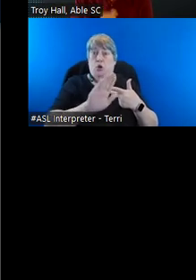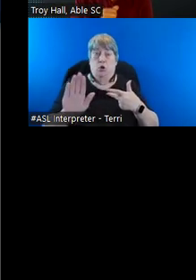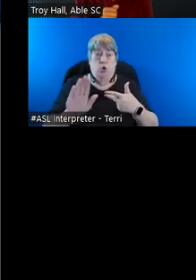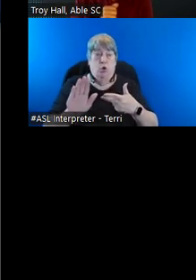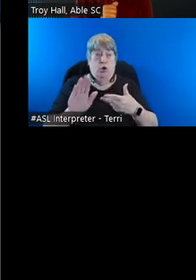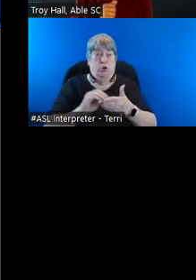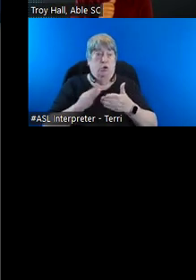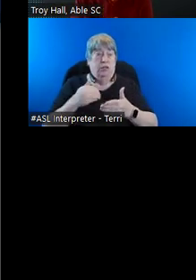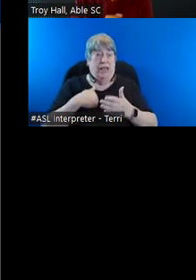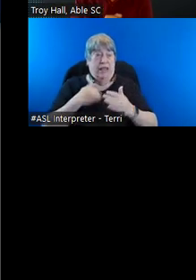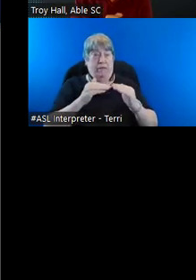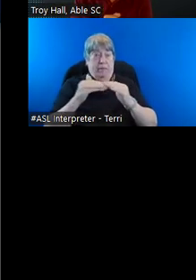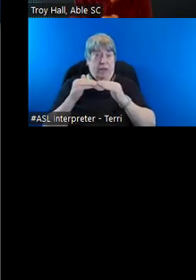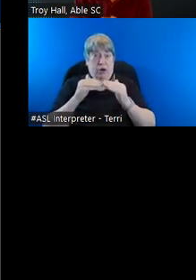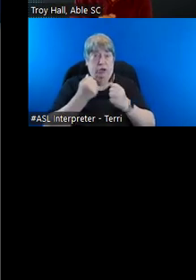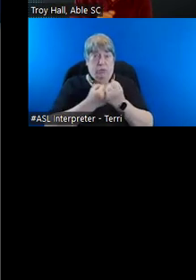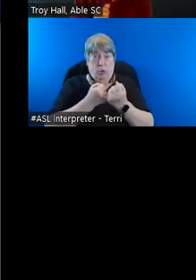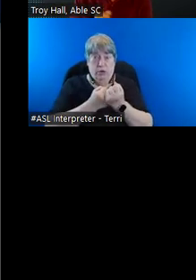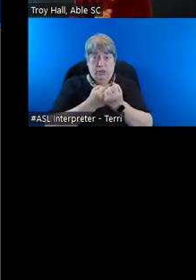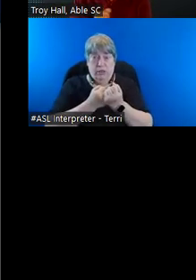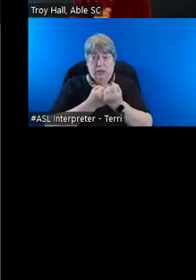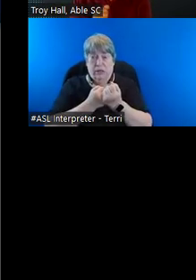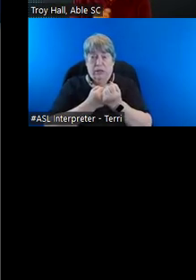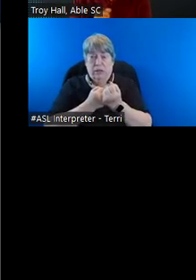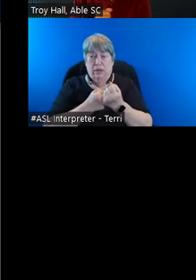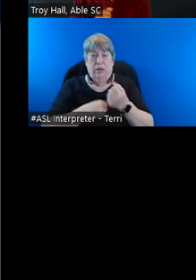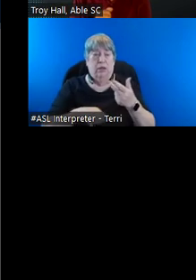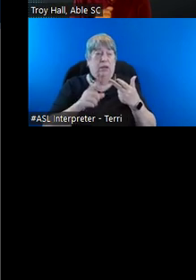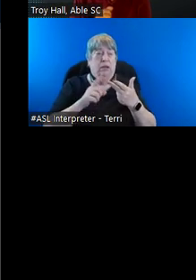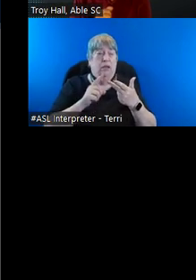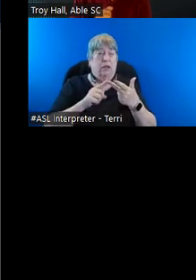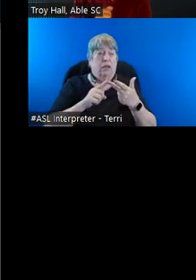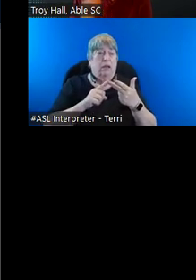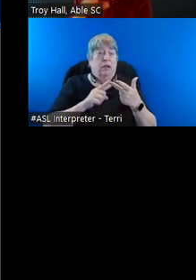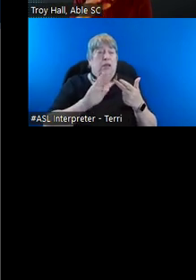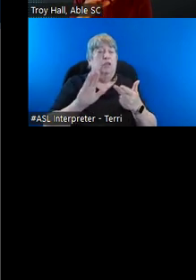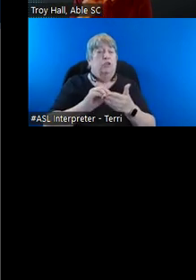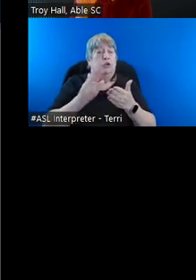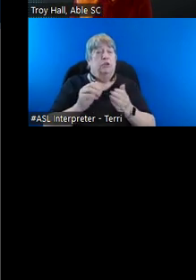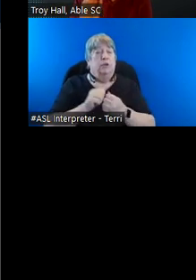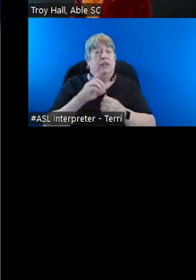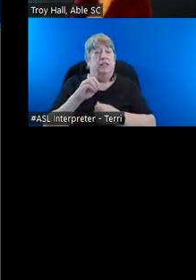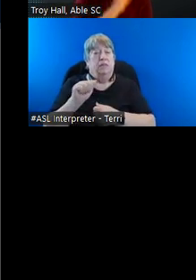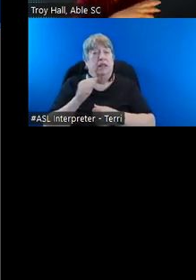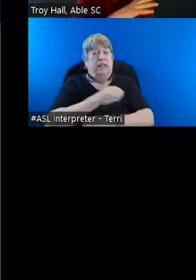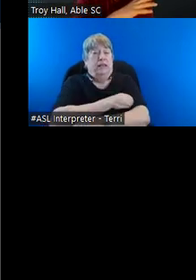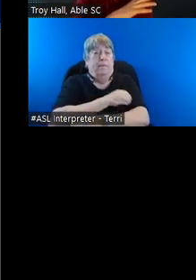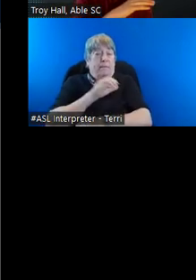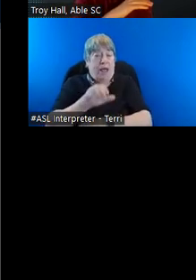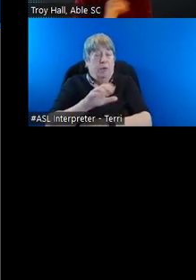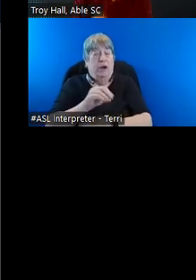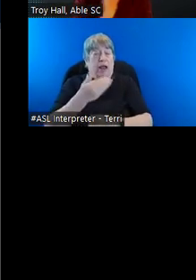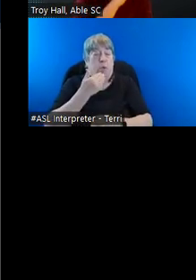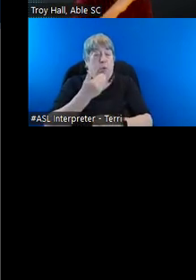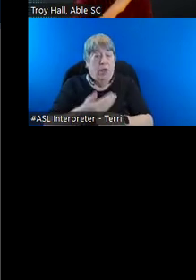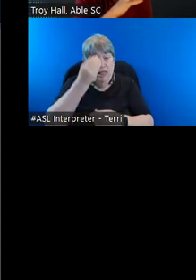are students with disabilities empowered and well-informed to exercise their rights currently and into